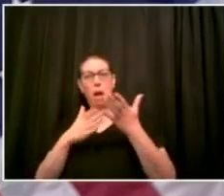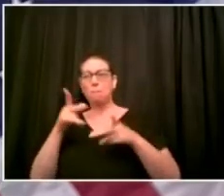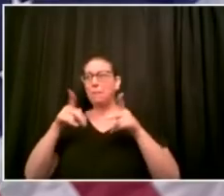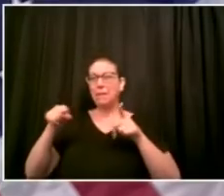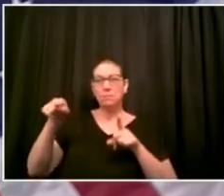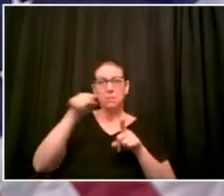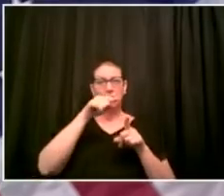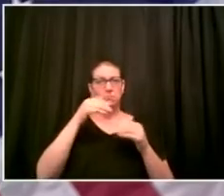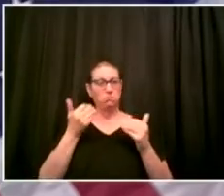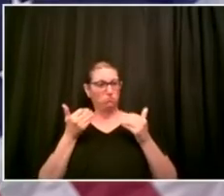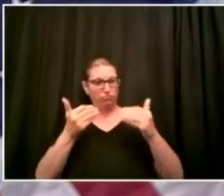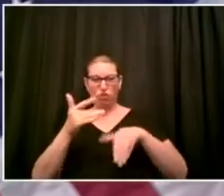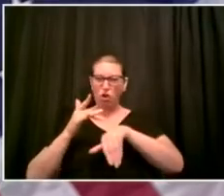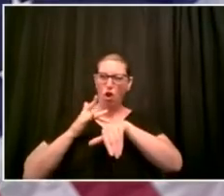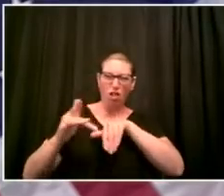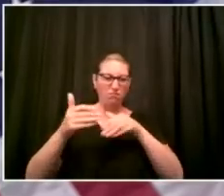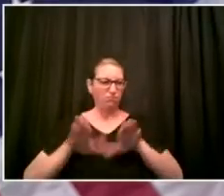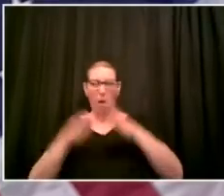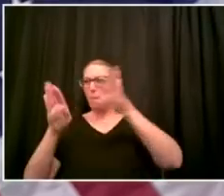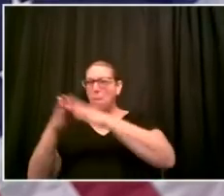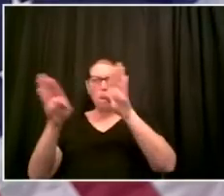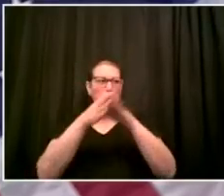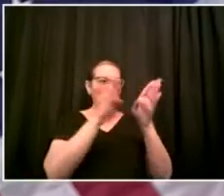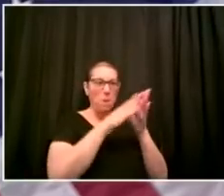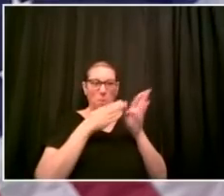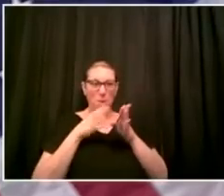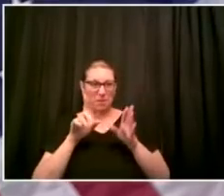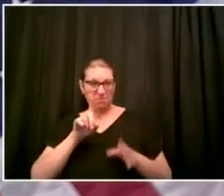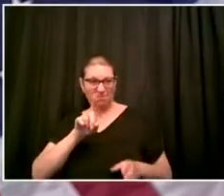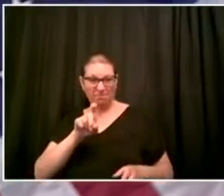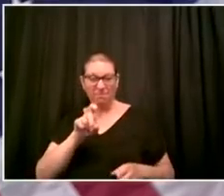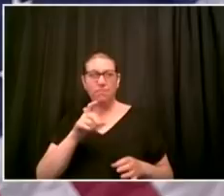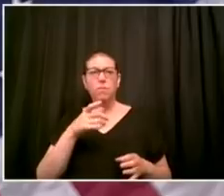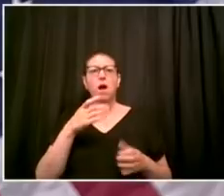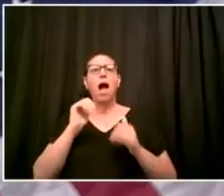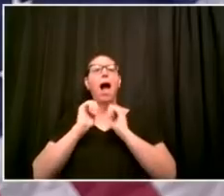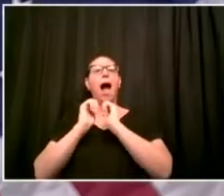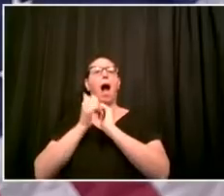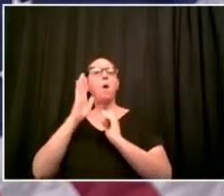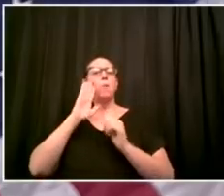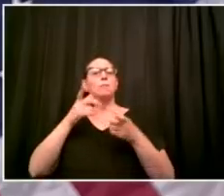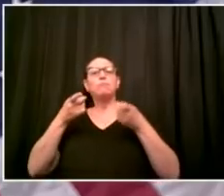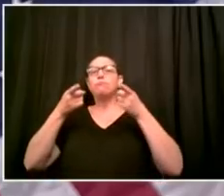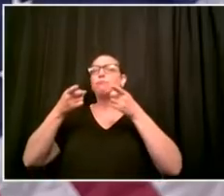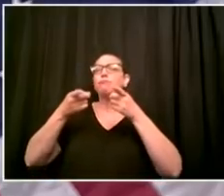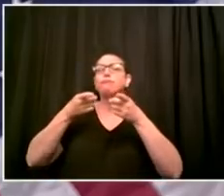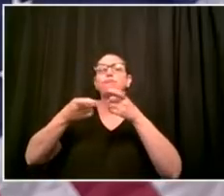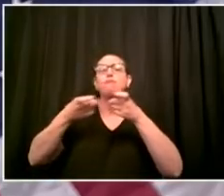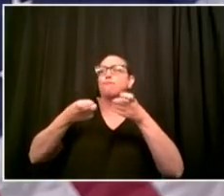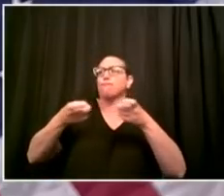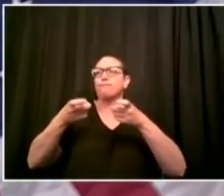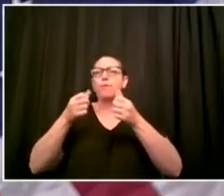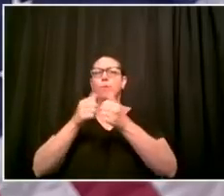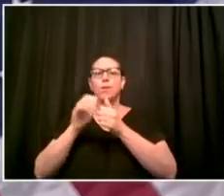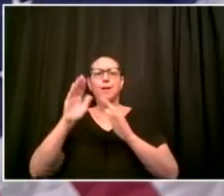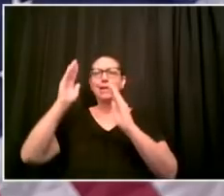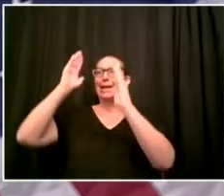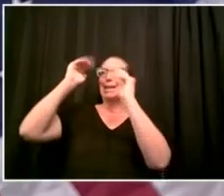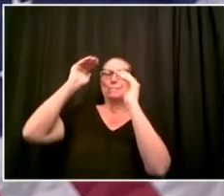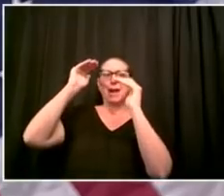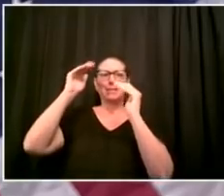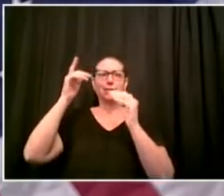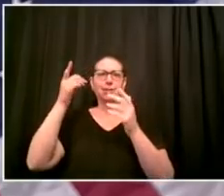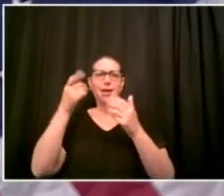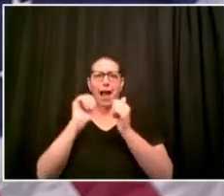to tamp down expectations and keep in line for when you officially reopen everything? Yeah, Al, I